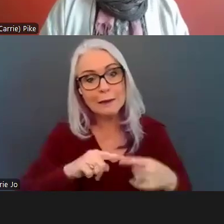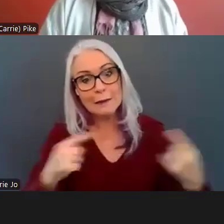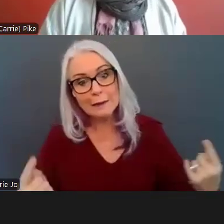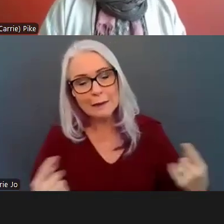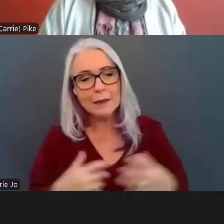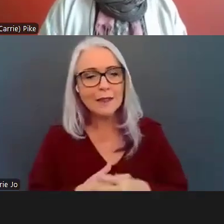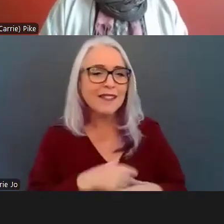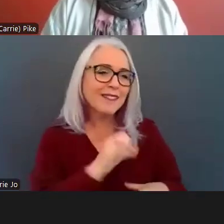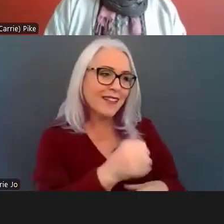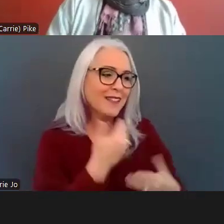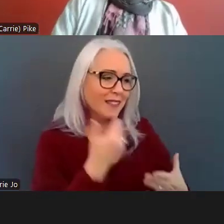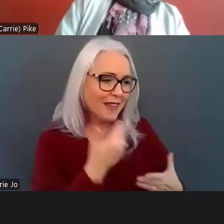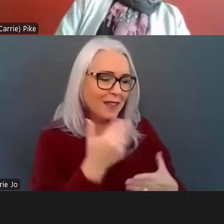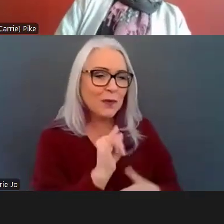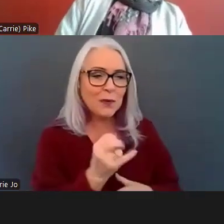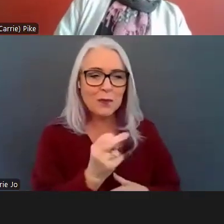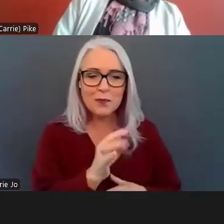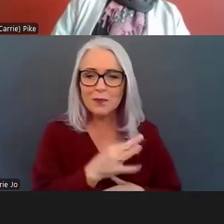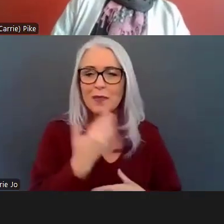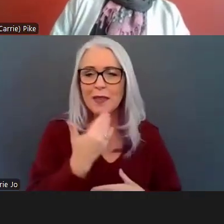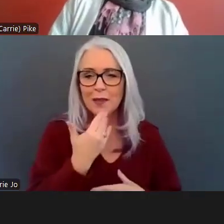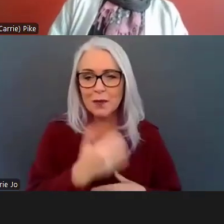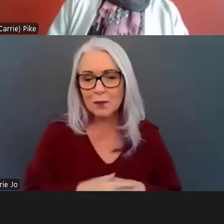where I was hoping you would head, Olivia. Thank you.